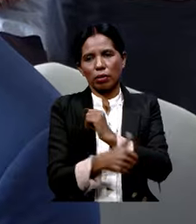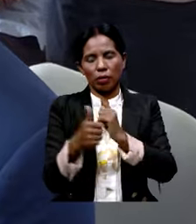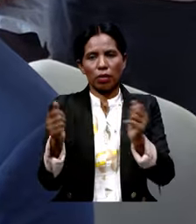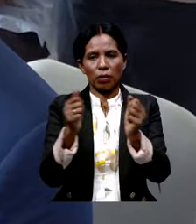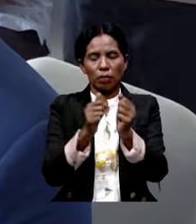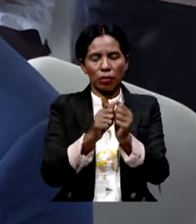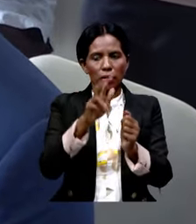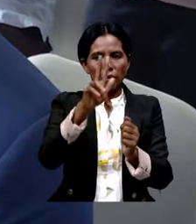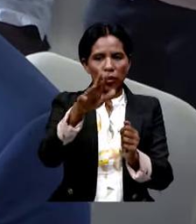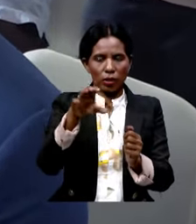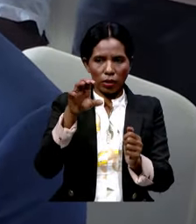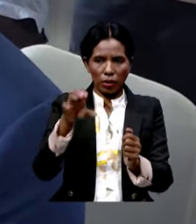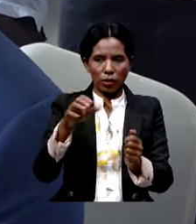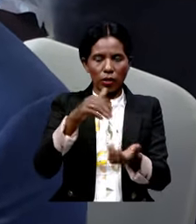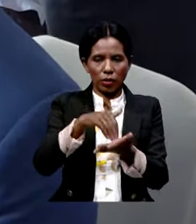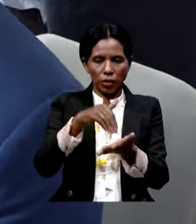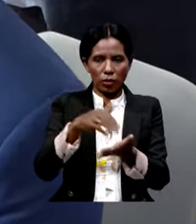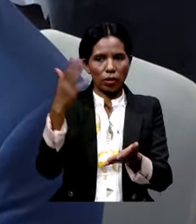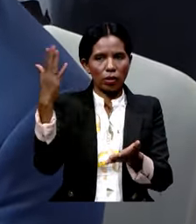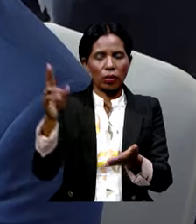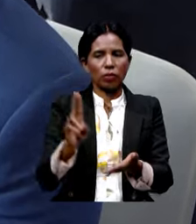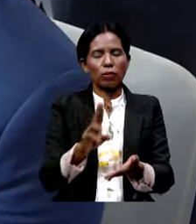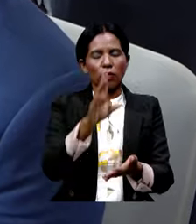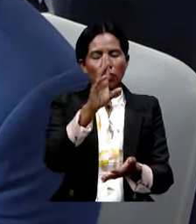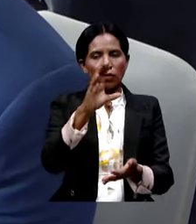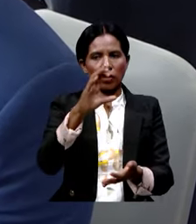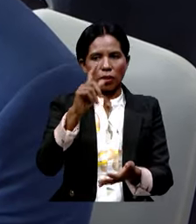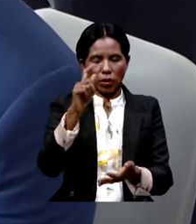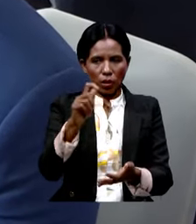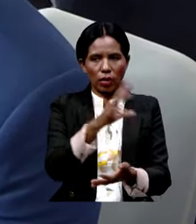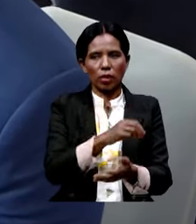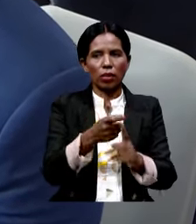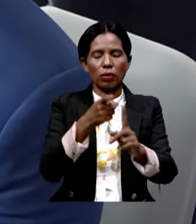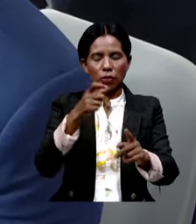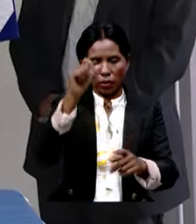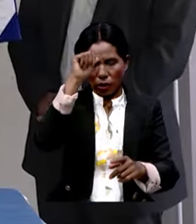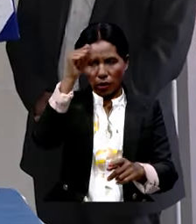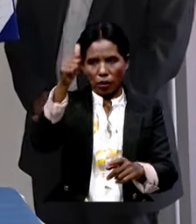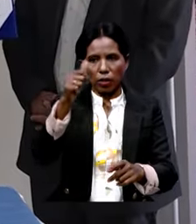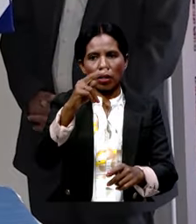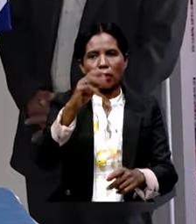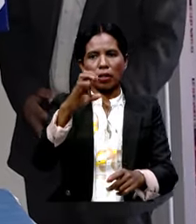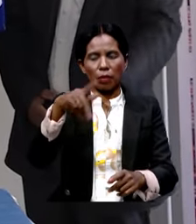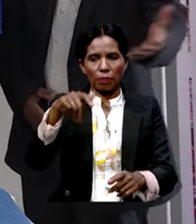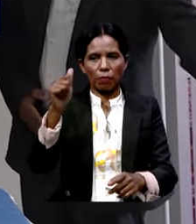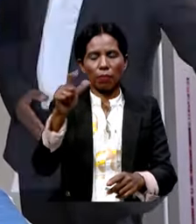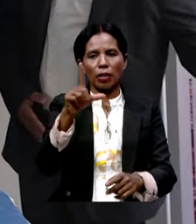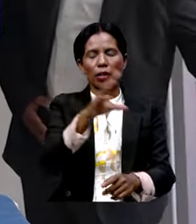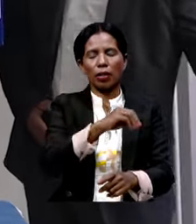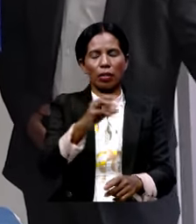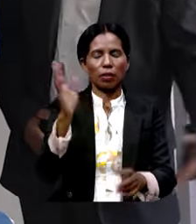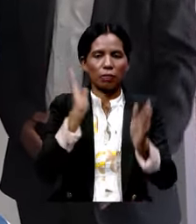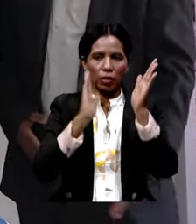atus toluresin se alo estudo comparativo ia Universidade Católica Timorense mai husi India, Nepal, Malaysia,